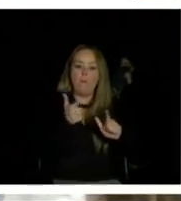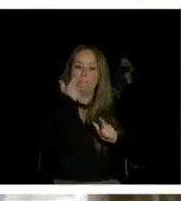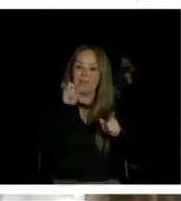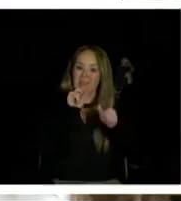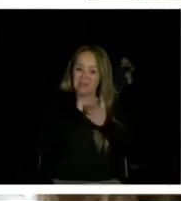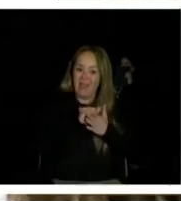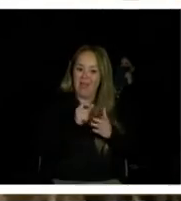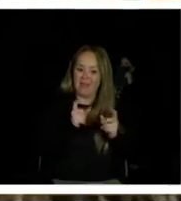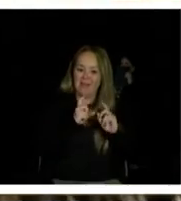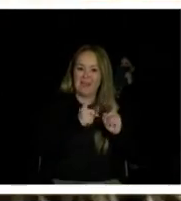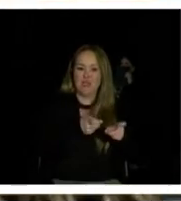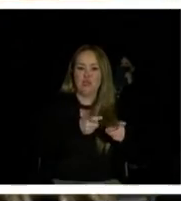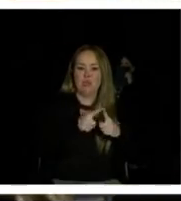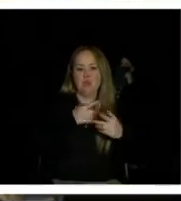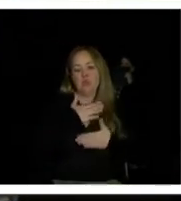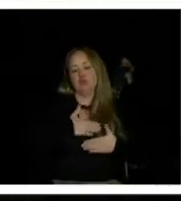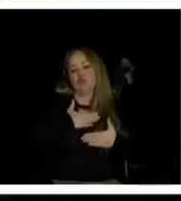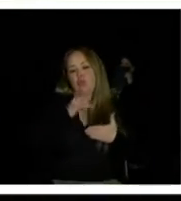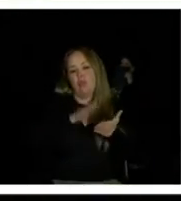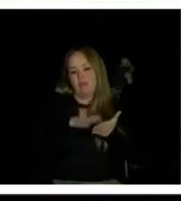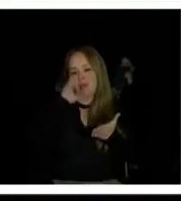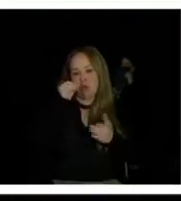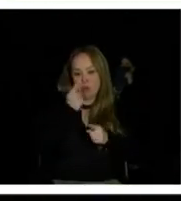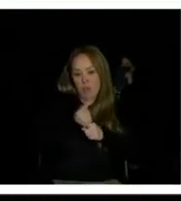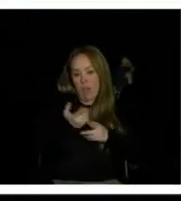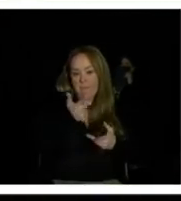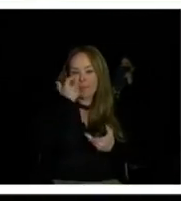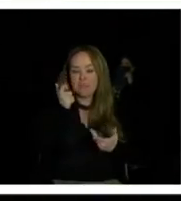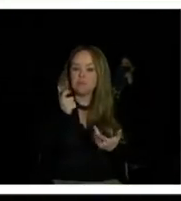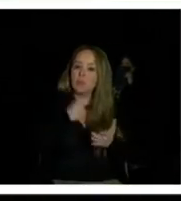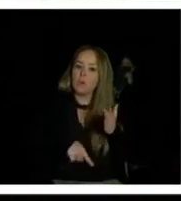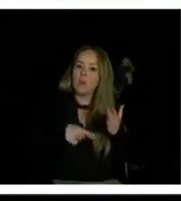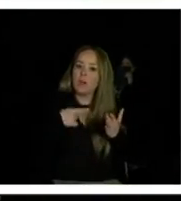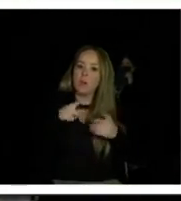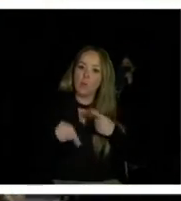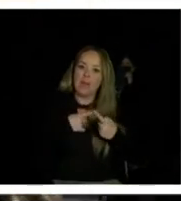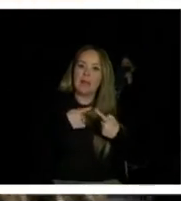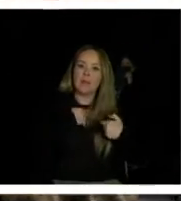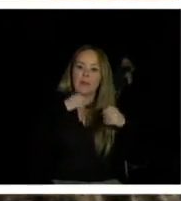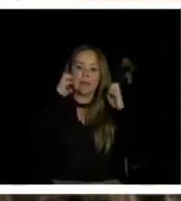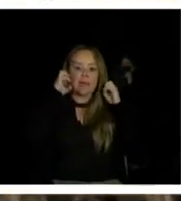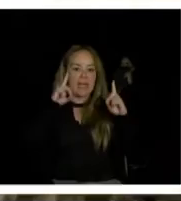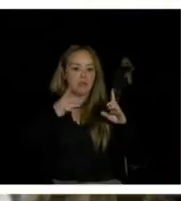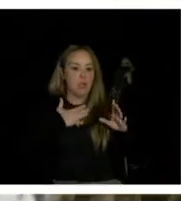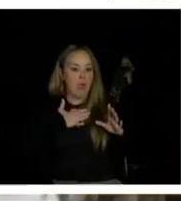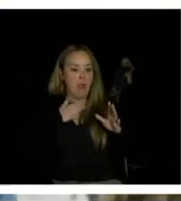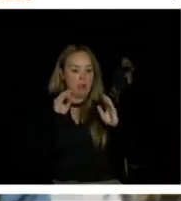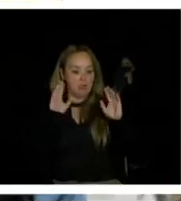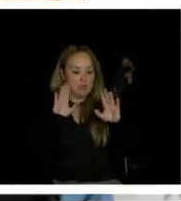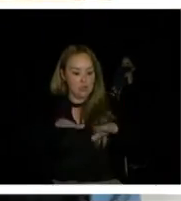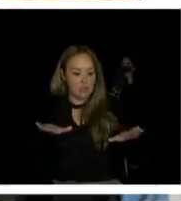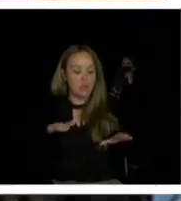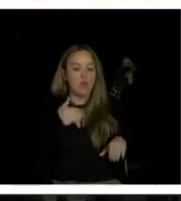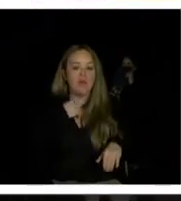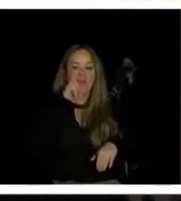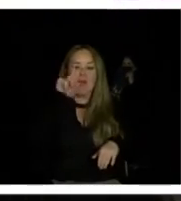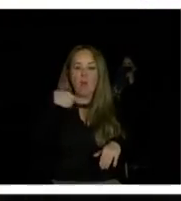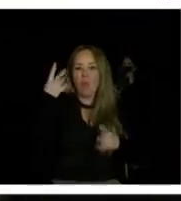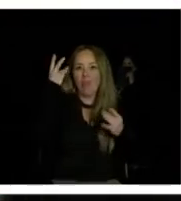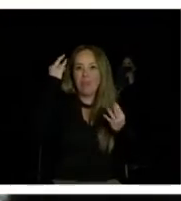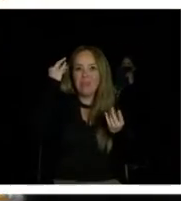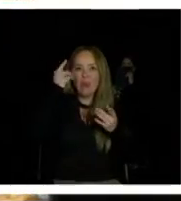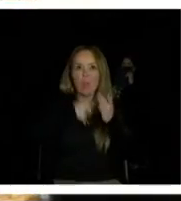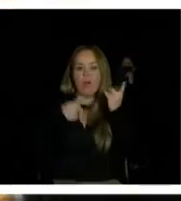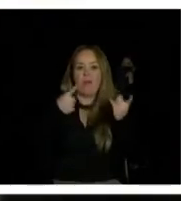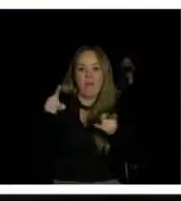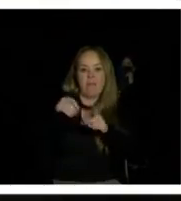also contributes to the joy of learning, right? Because when we educate our children, we're not only thinking about what's happening